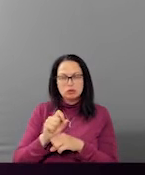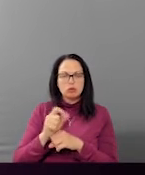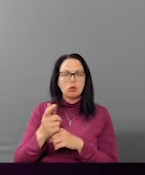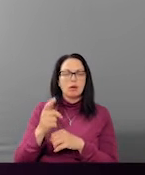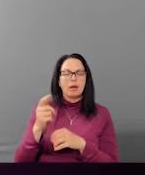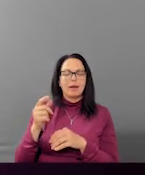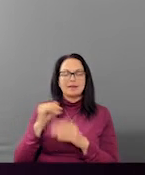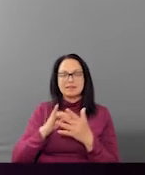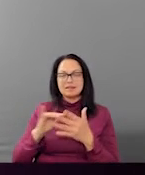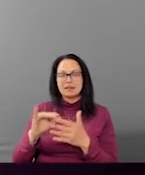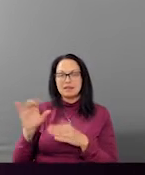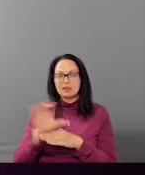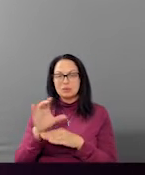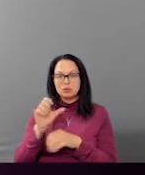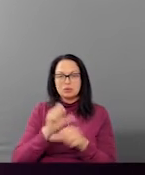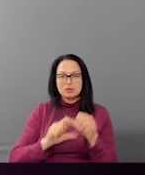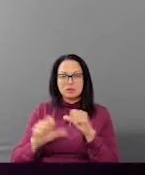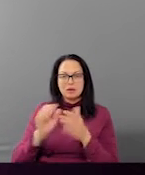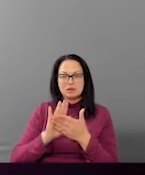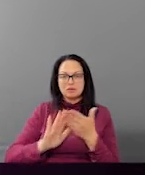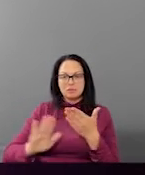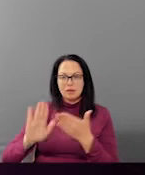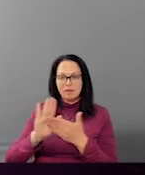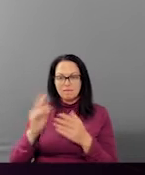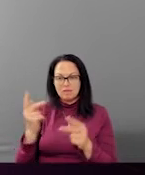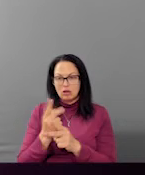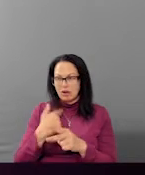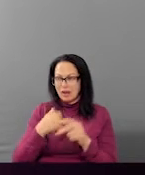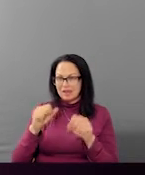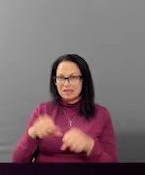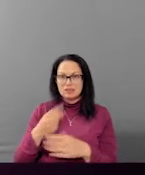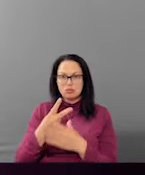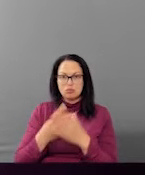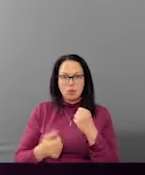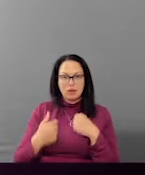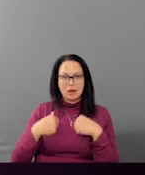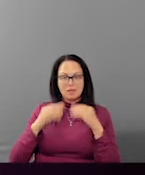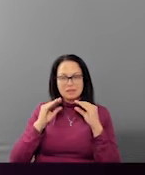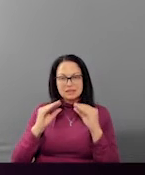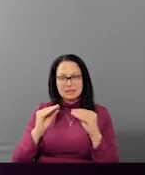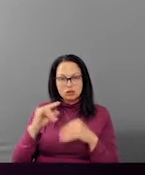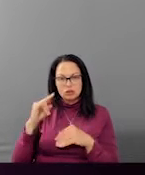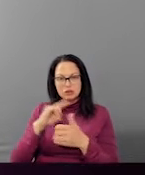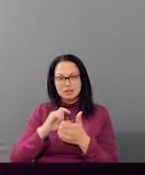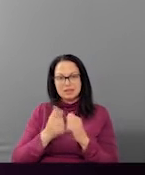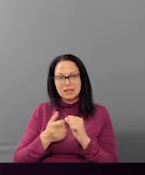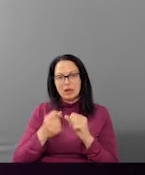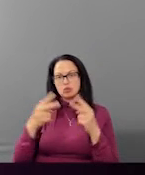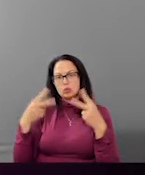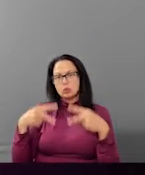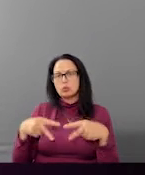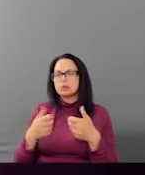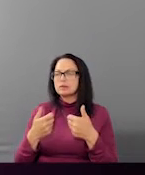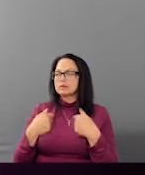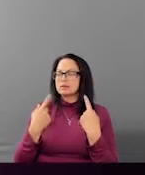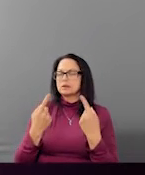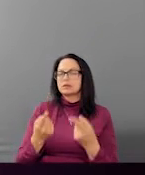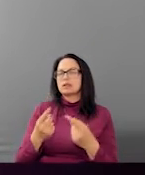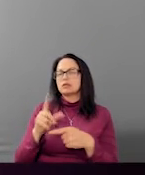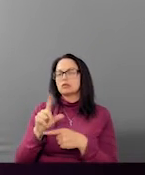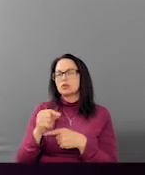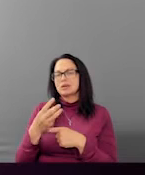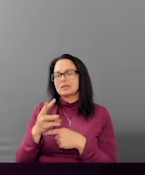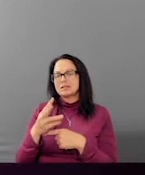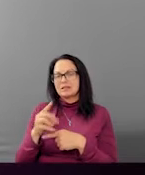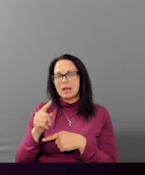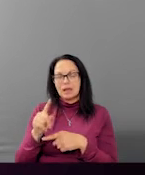in college. I figured out that I could kind of do both, and I've been teaching kids how to code since 2016. And as you guys